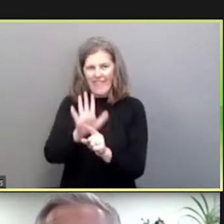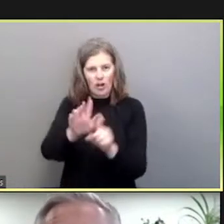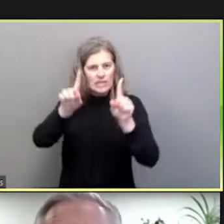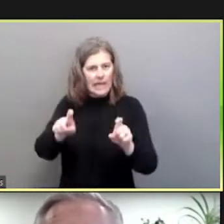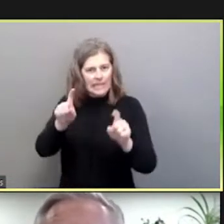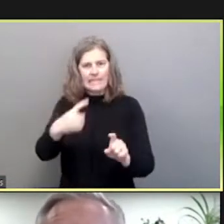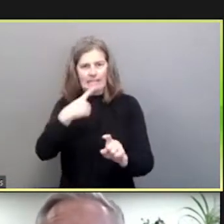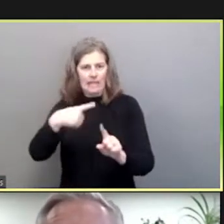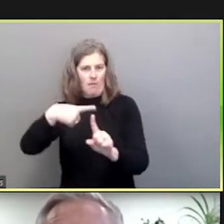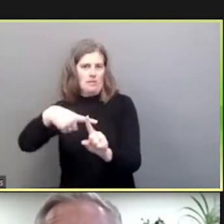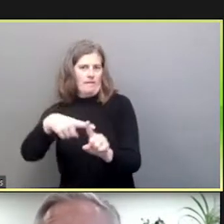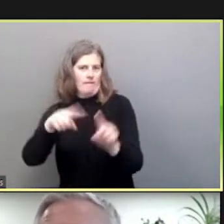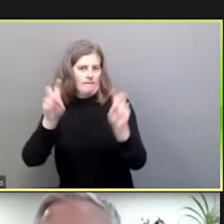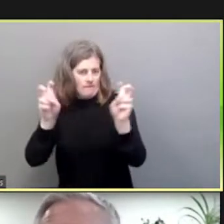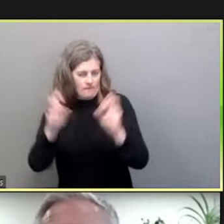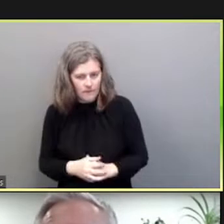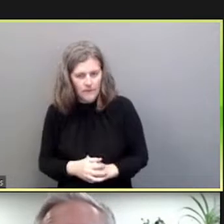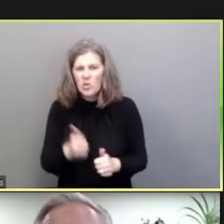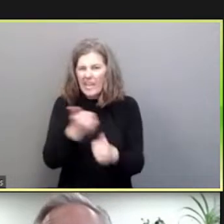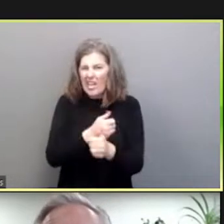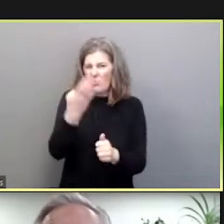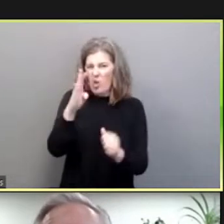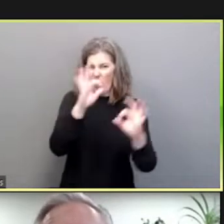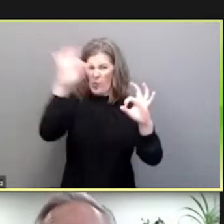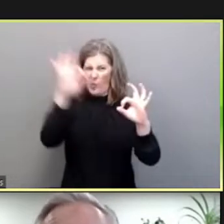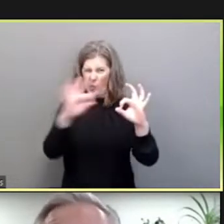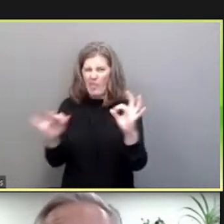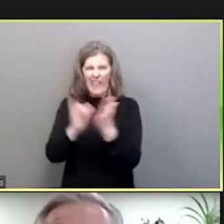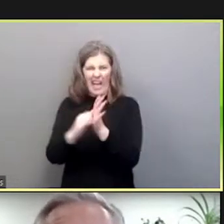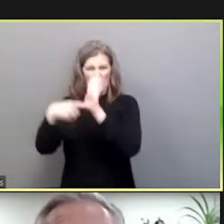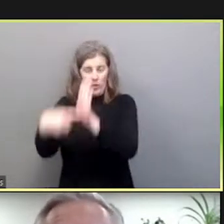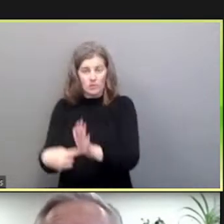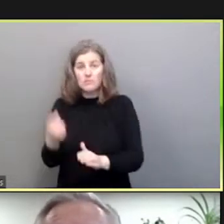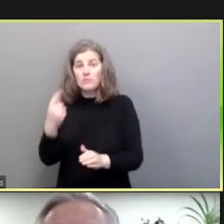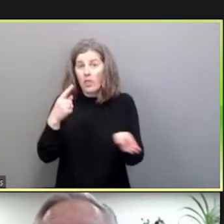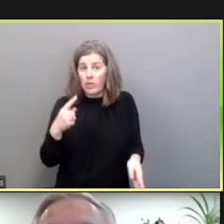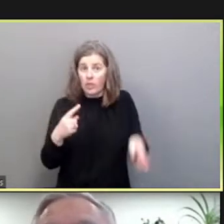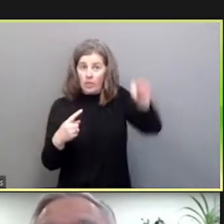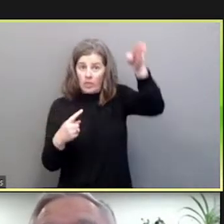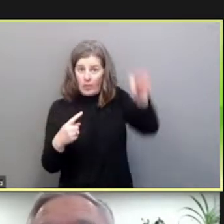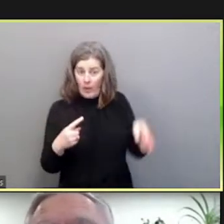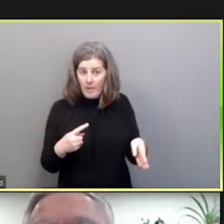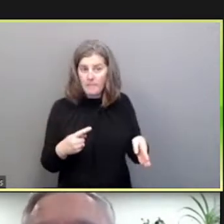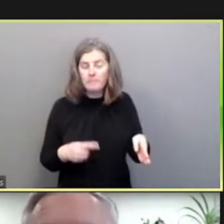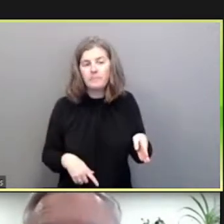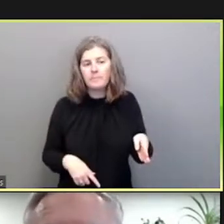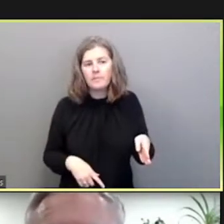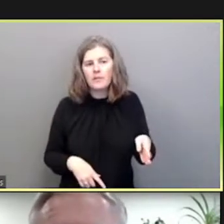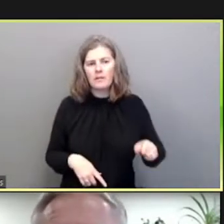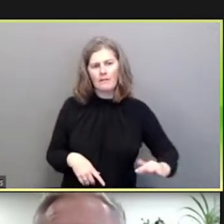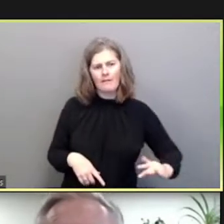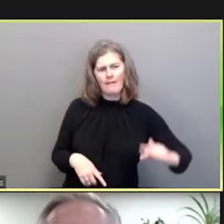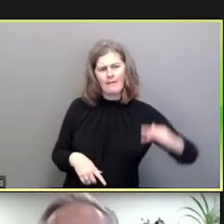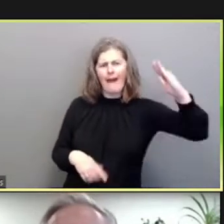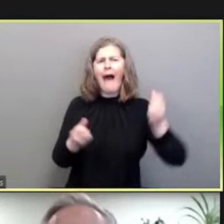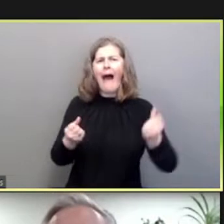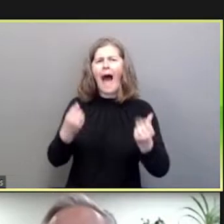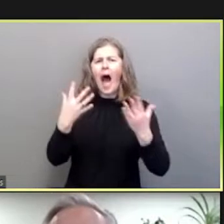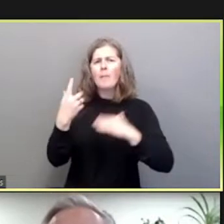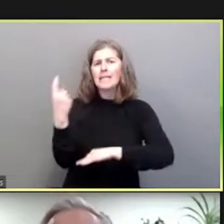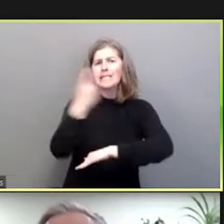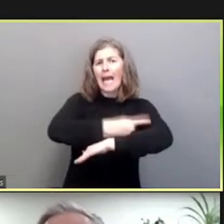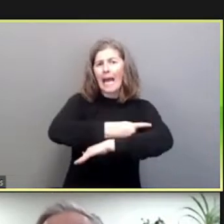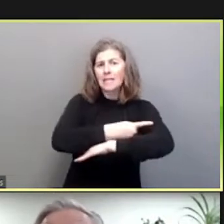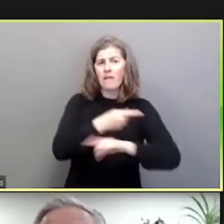So each blue dot on this whole graph. Now on the y-axis, we have the number of days it was